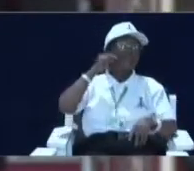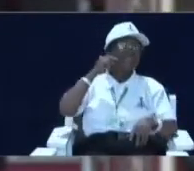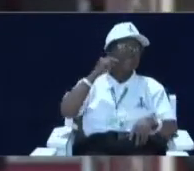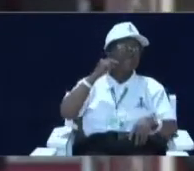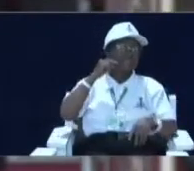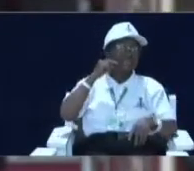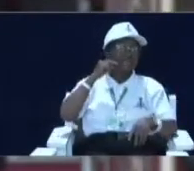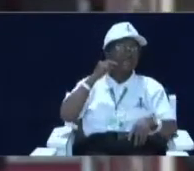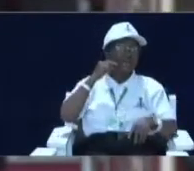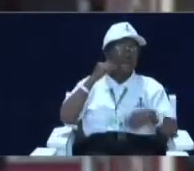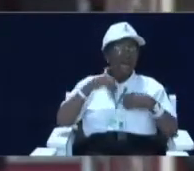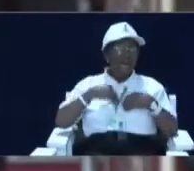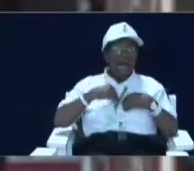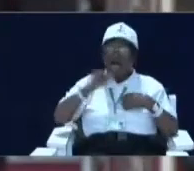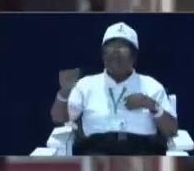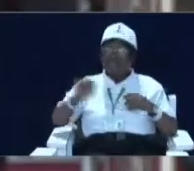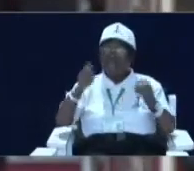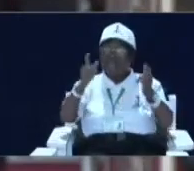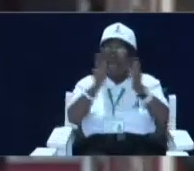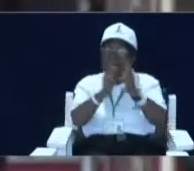now having a camp in America,